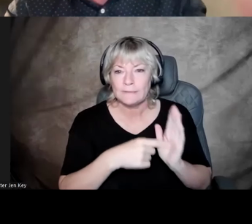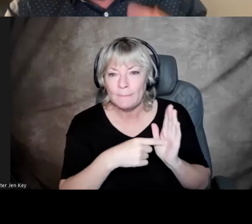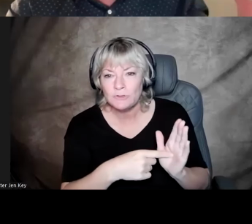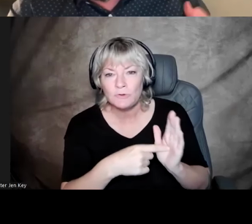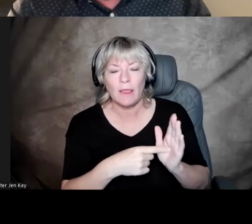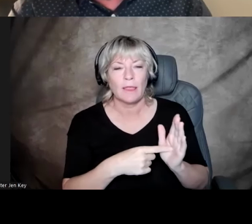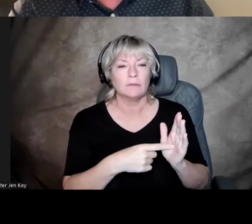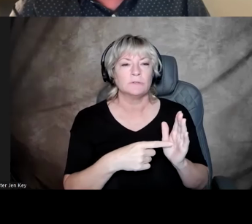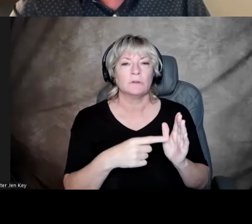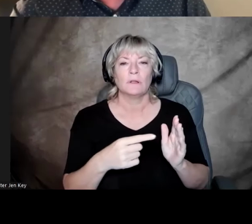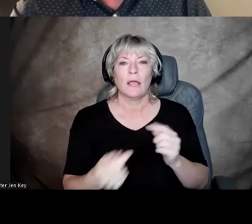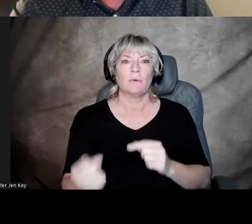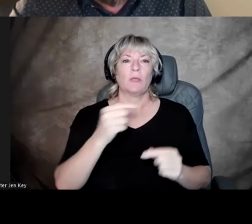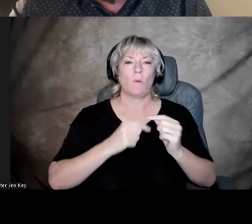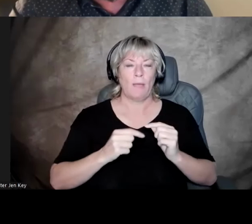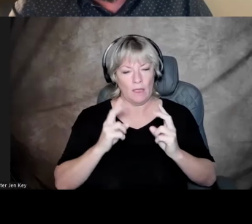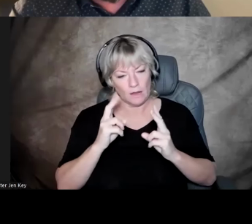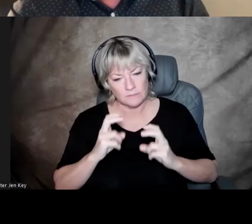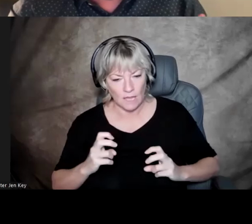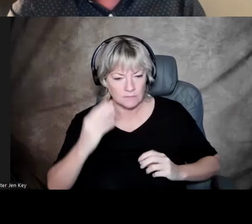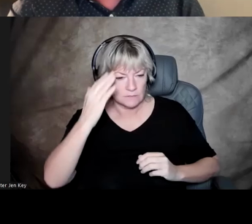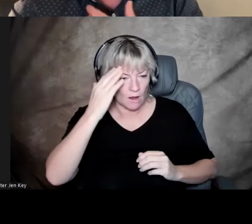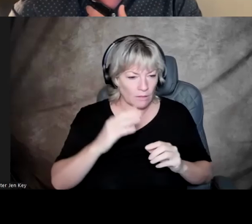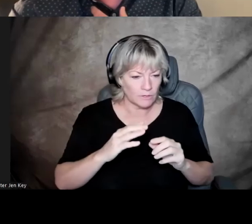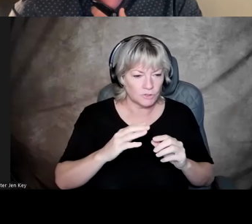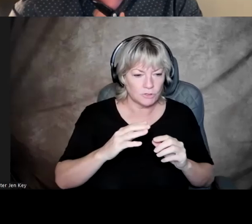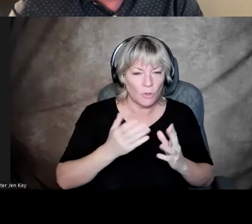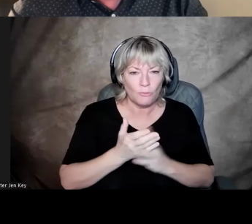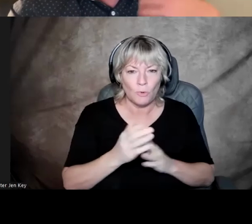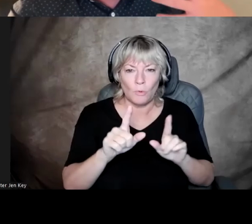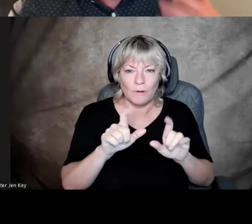go back and assess knowledge via some sort of quiz. But it's really hard to